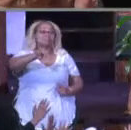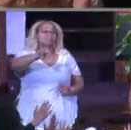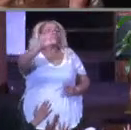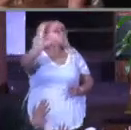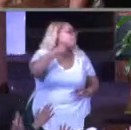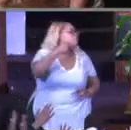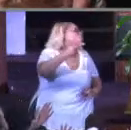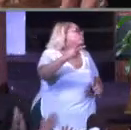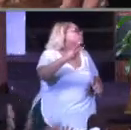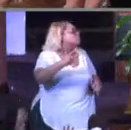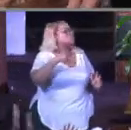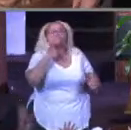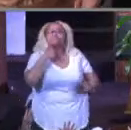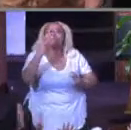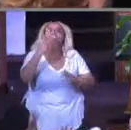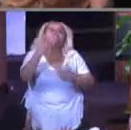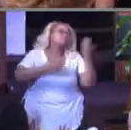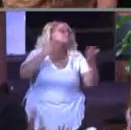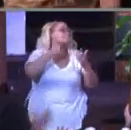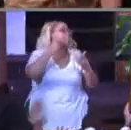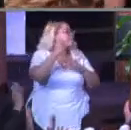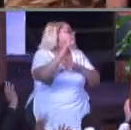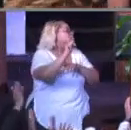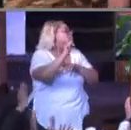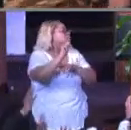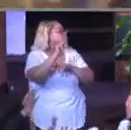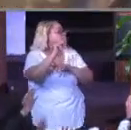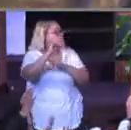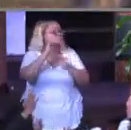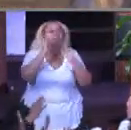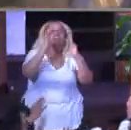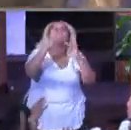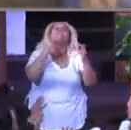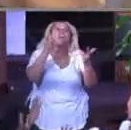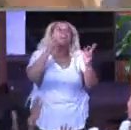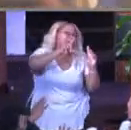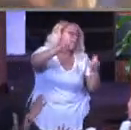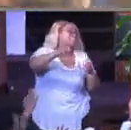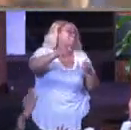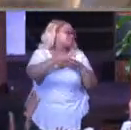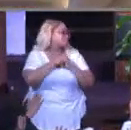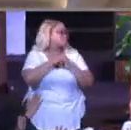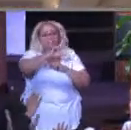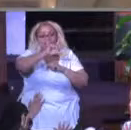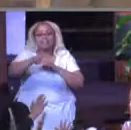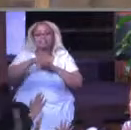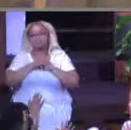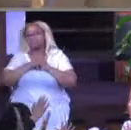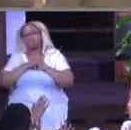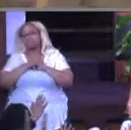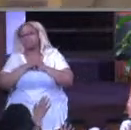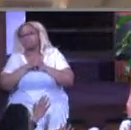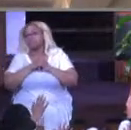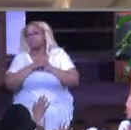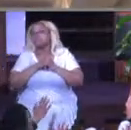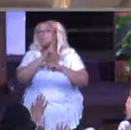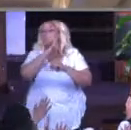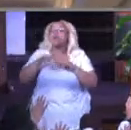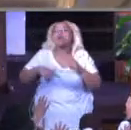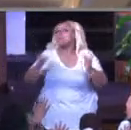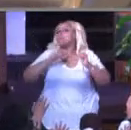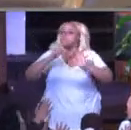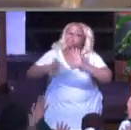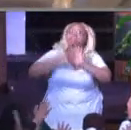Raise your voice. Raise your voice. Raise your voice. Ask him. Ask him. Lord, give me a